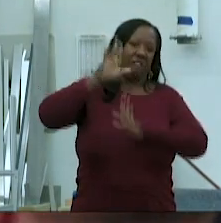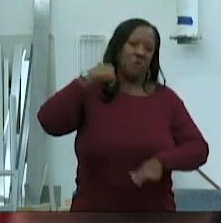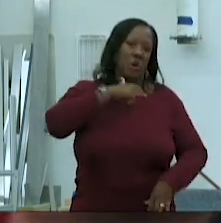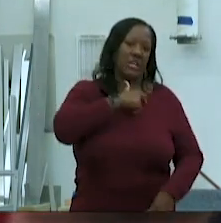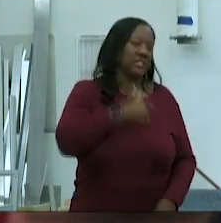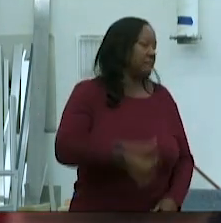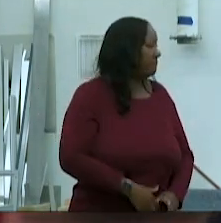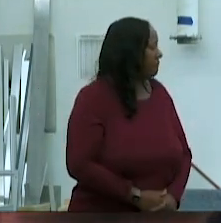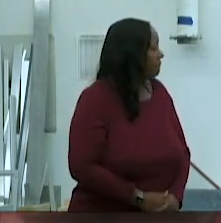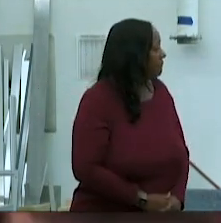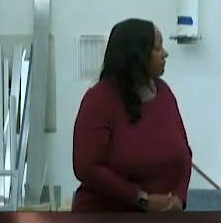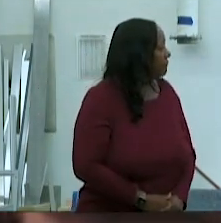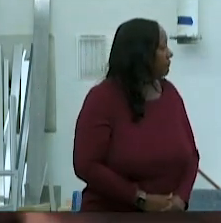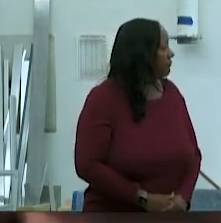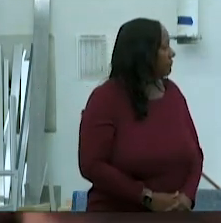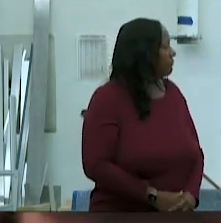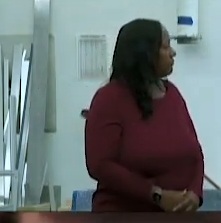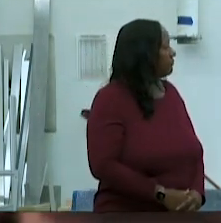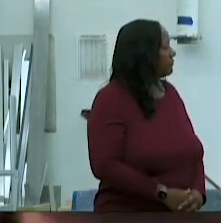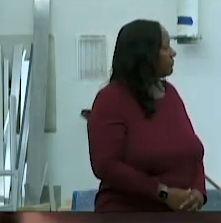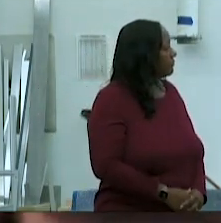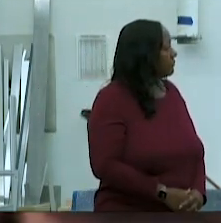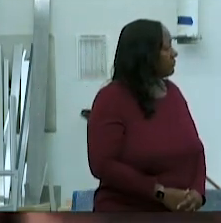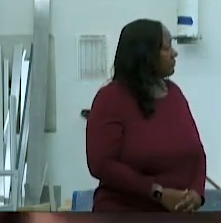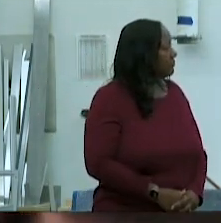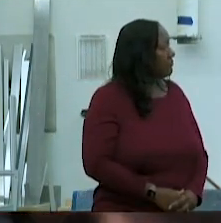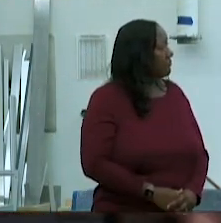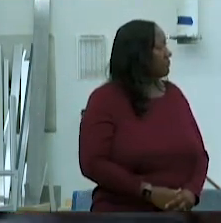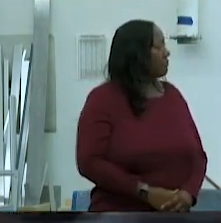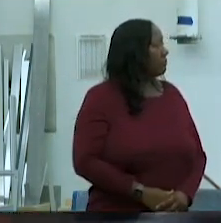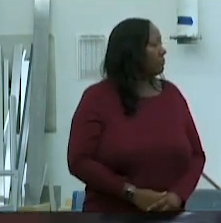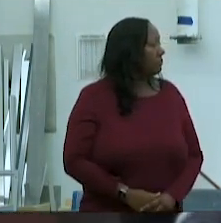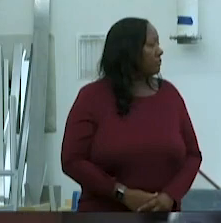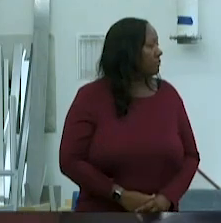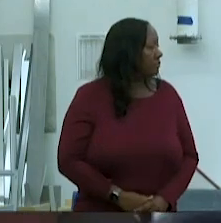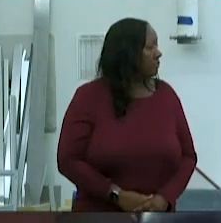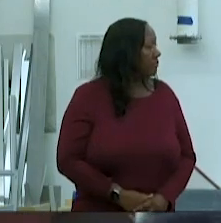So the video, oh, dang it, sorry. I keep scrolling.